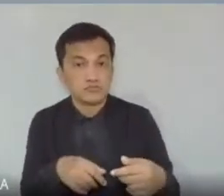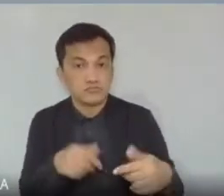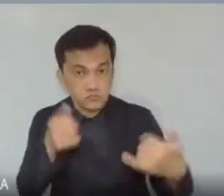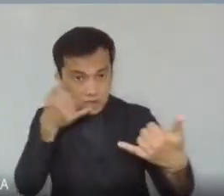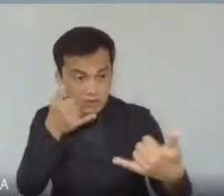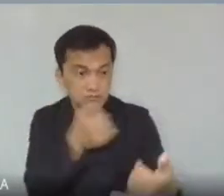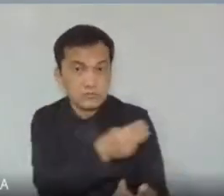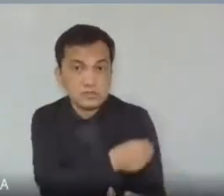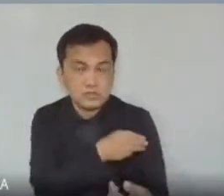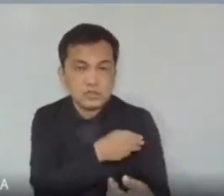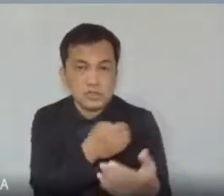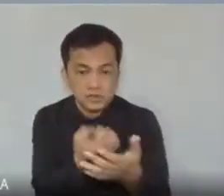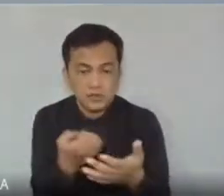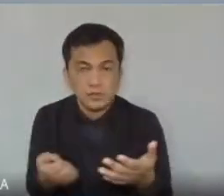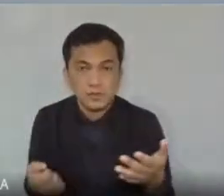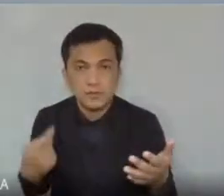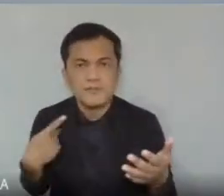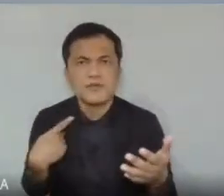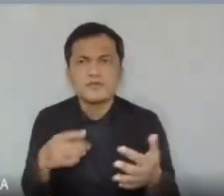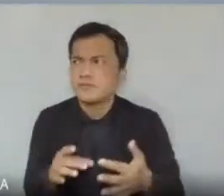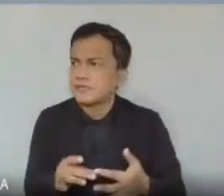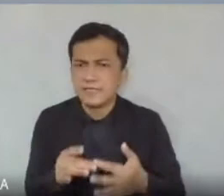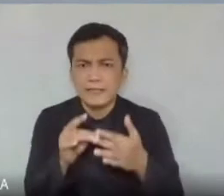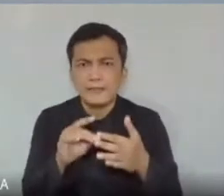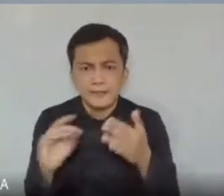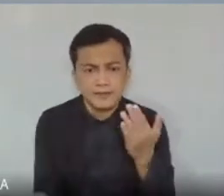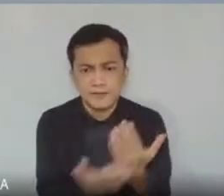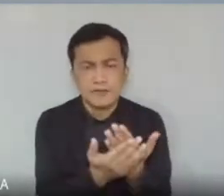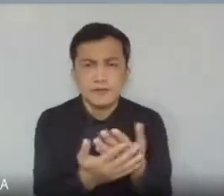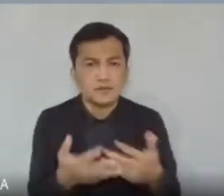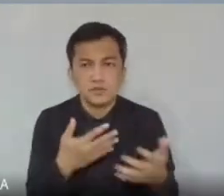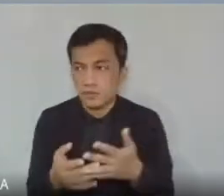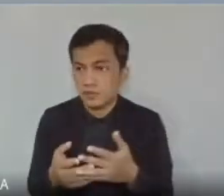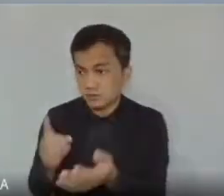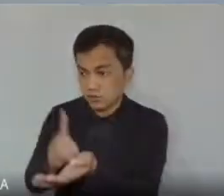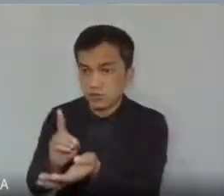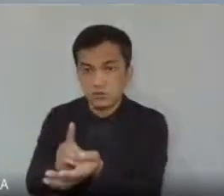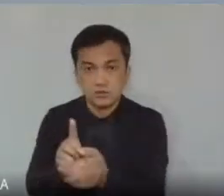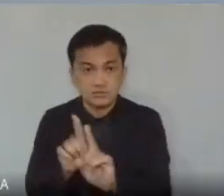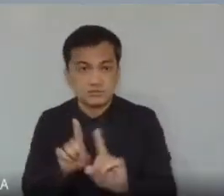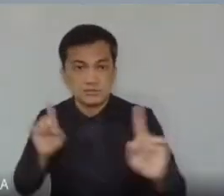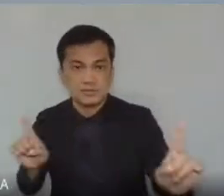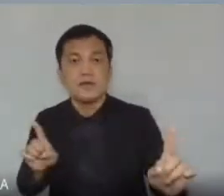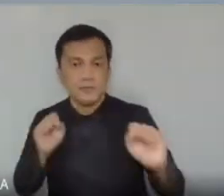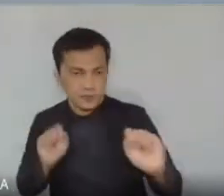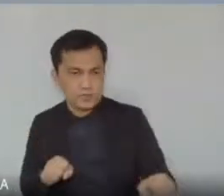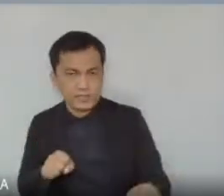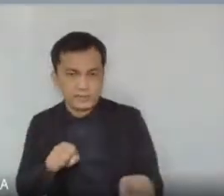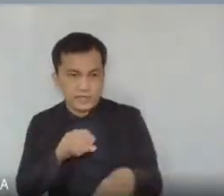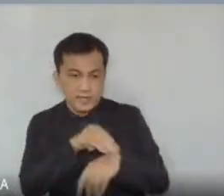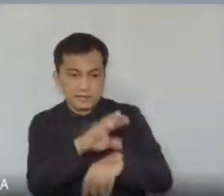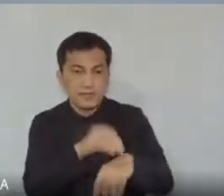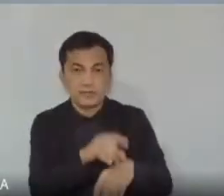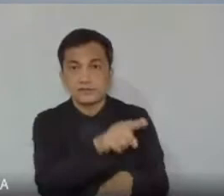general practitioners at the other end to do ECG, to do ultrasound, and of course, it also has